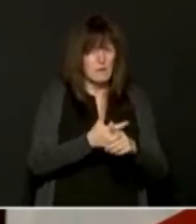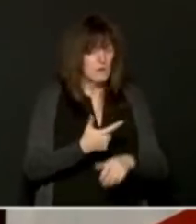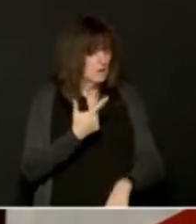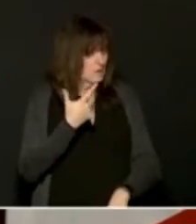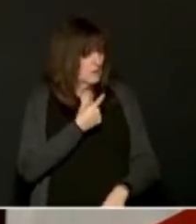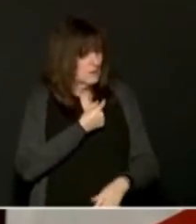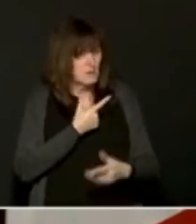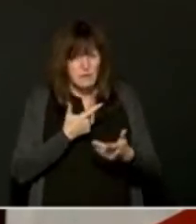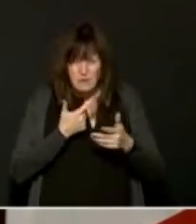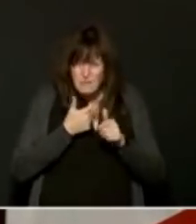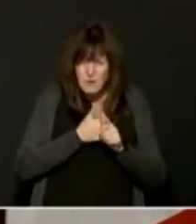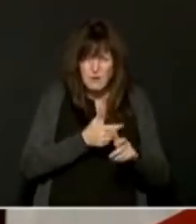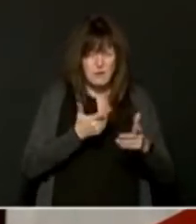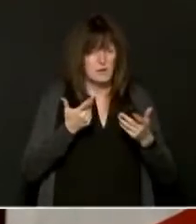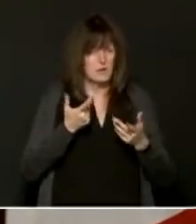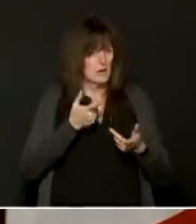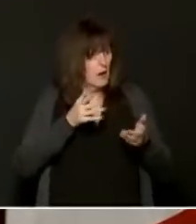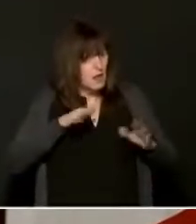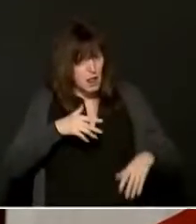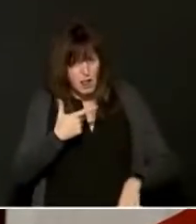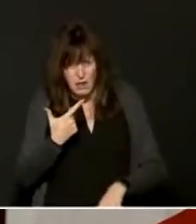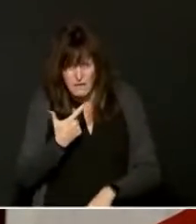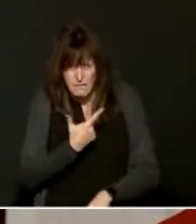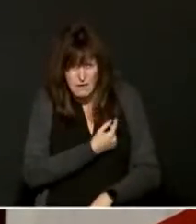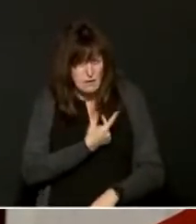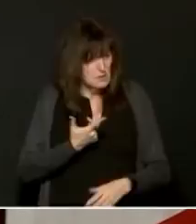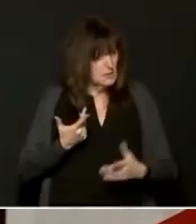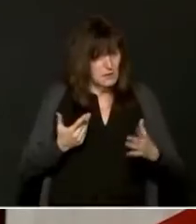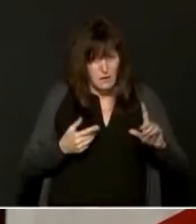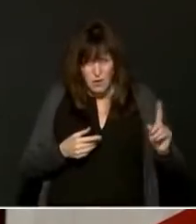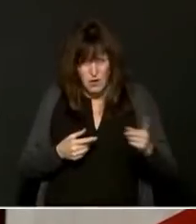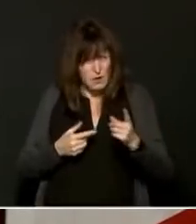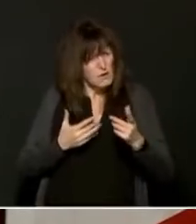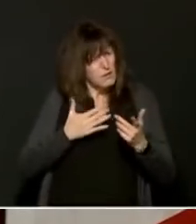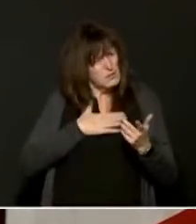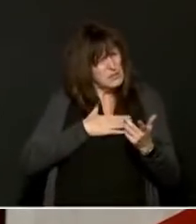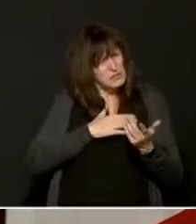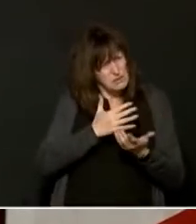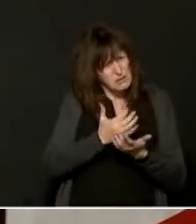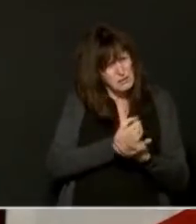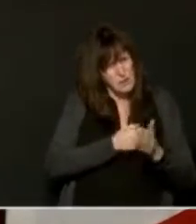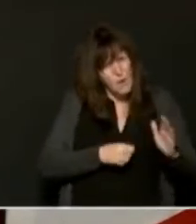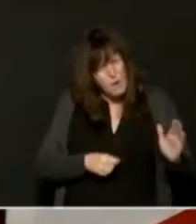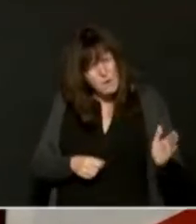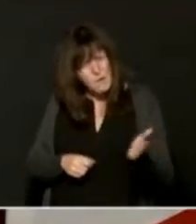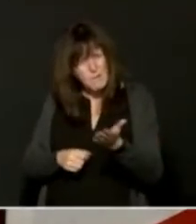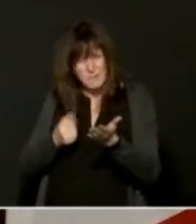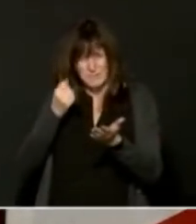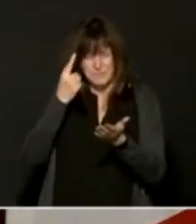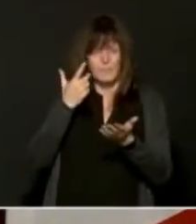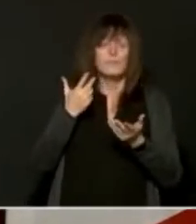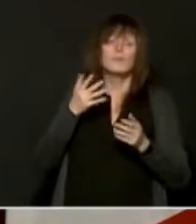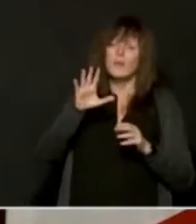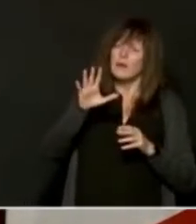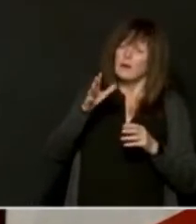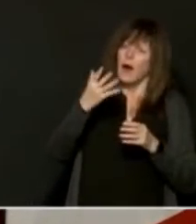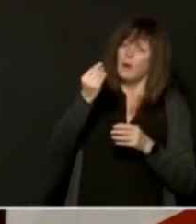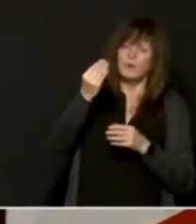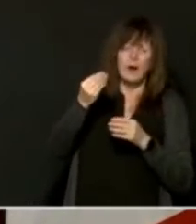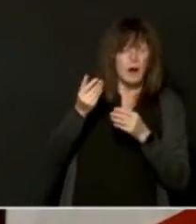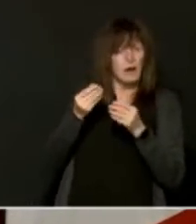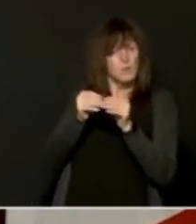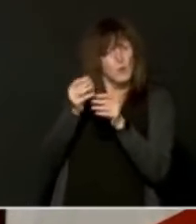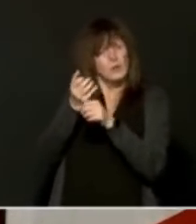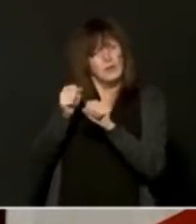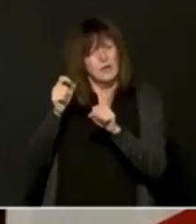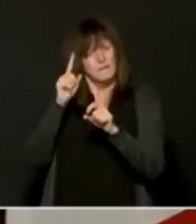you're eligible, get vaccinated. And remember that it's safer to be outdoors for activity than indoors if you're going to be with